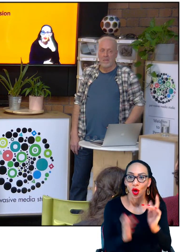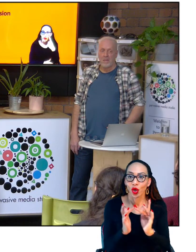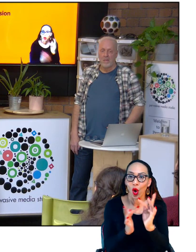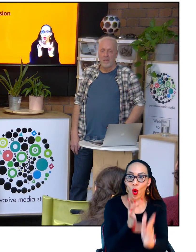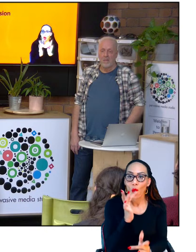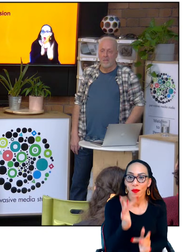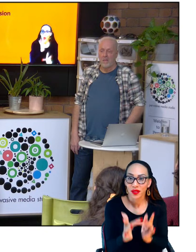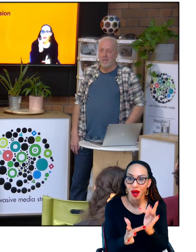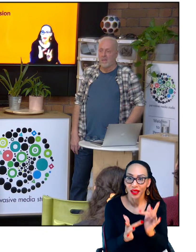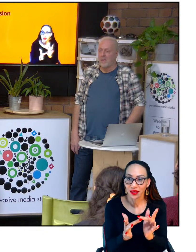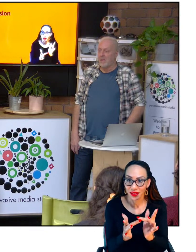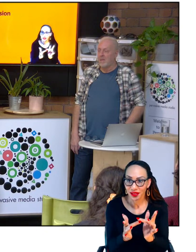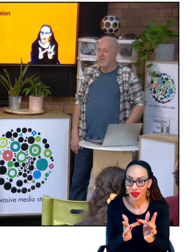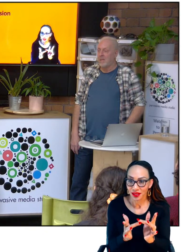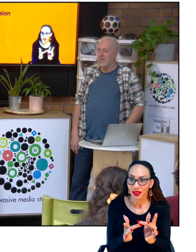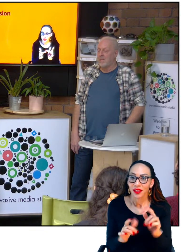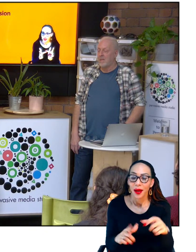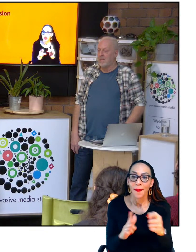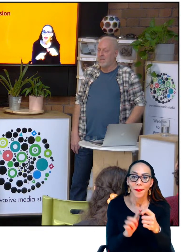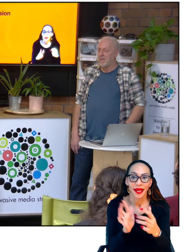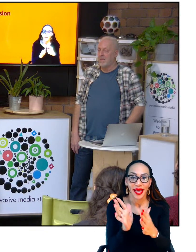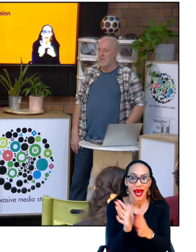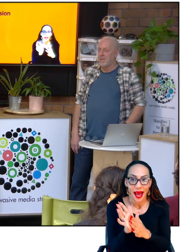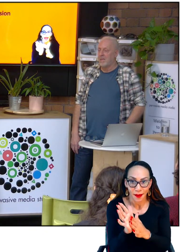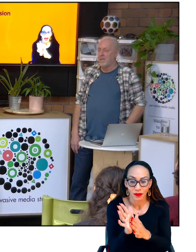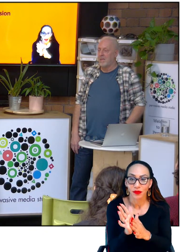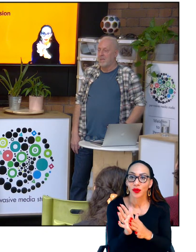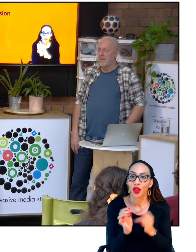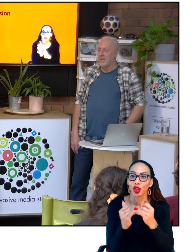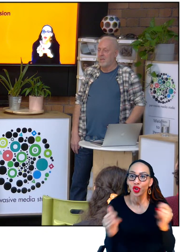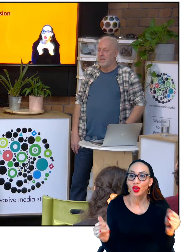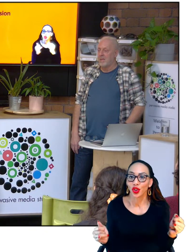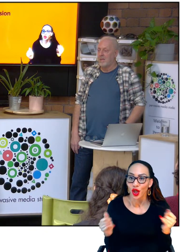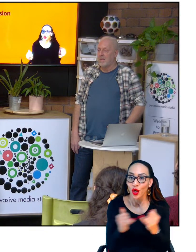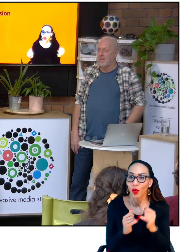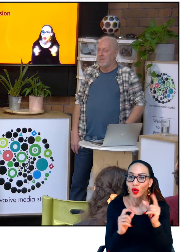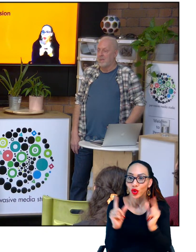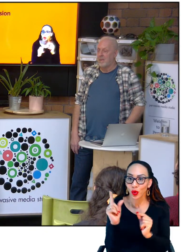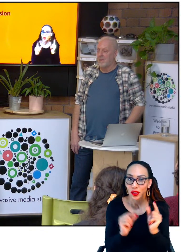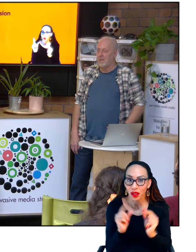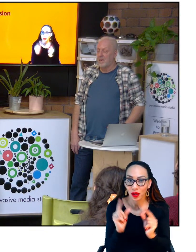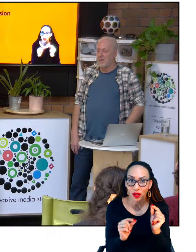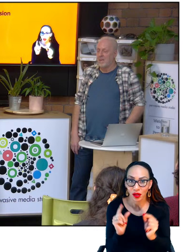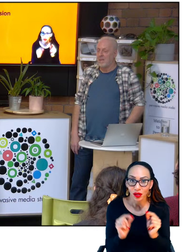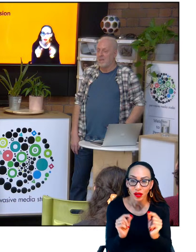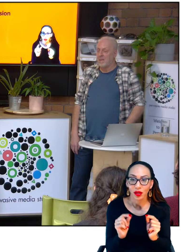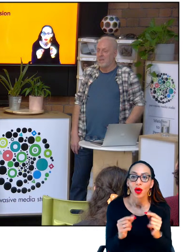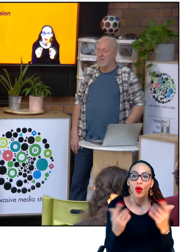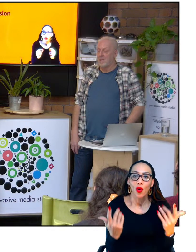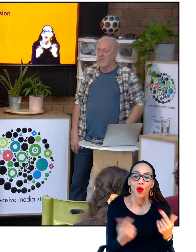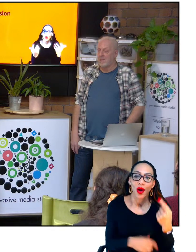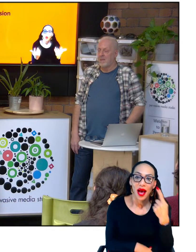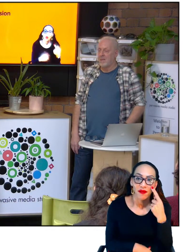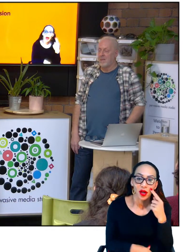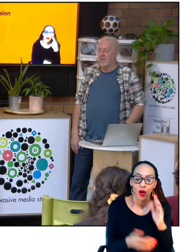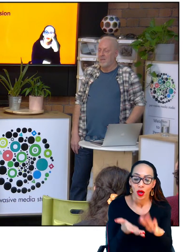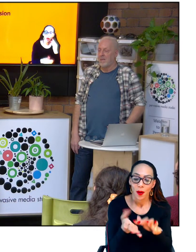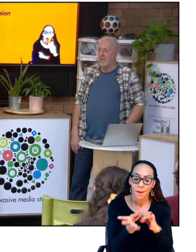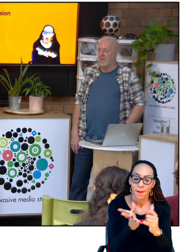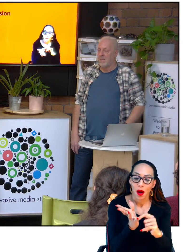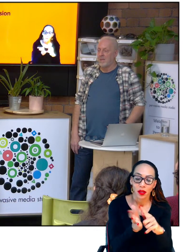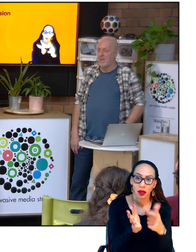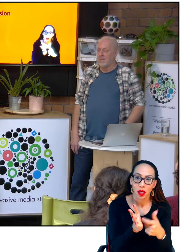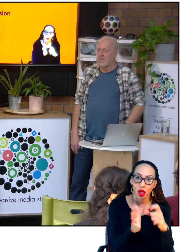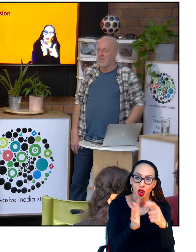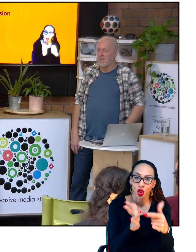watershed.co.uk/studio, at PM Studio UK on Twitter, at Pervasive Media Studio at mastodon.social on Mastodon, or at Pervasive Media Studio